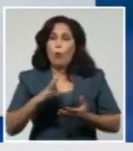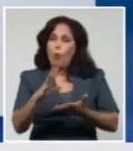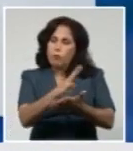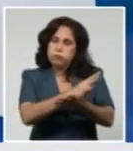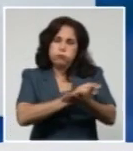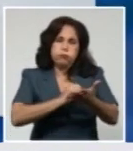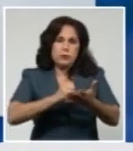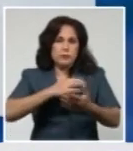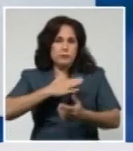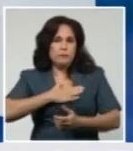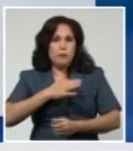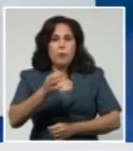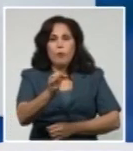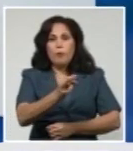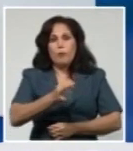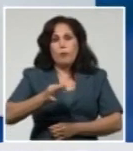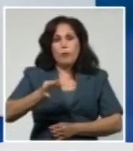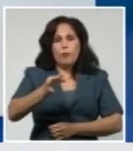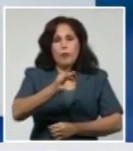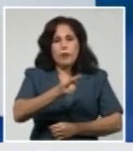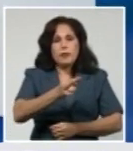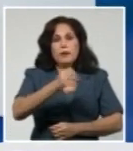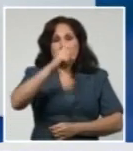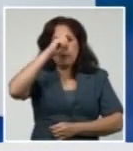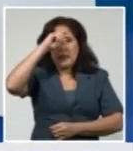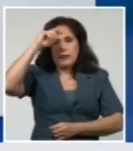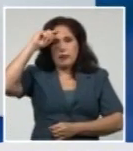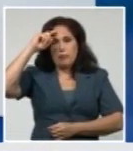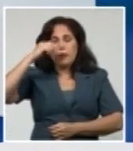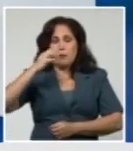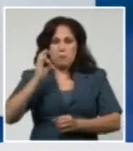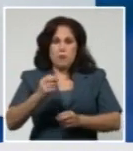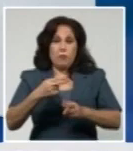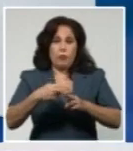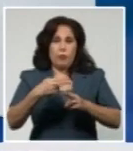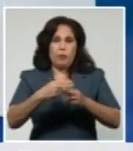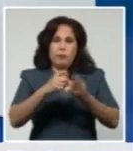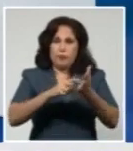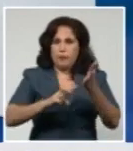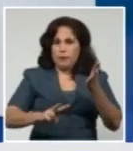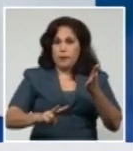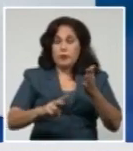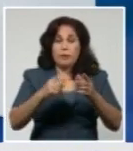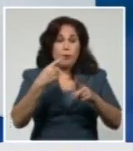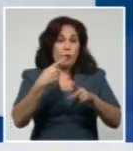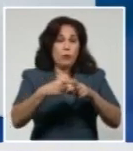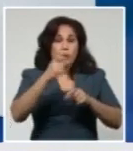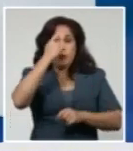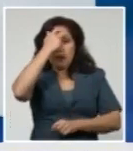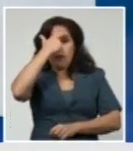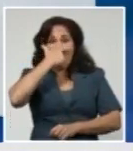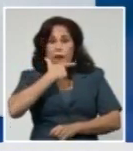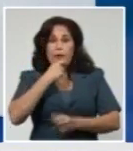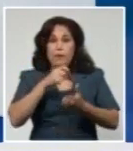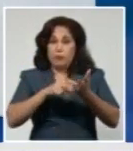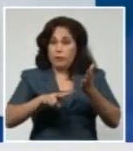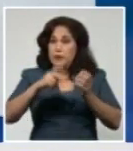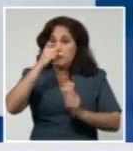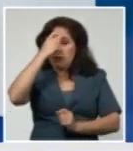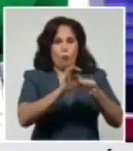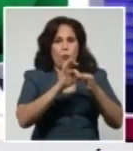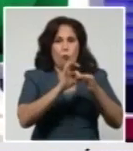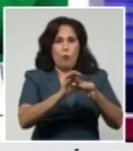de Avila belong to the municipalities of Ciego de Avila with 3 and Venezuela with 1 case.